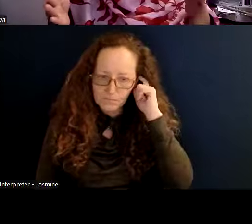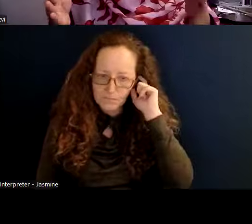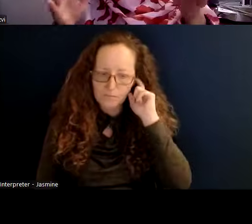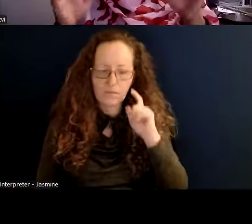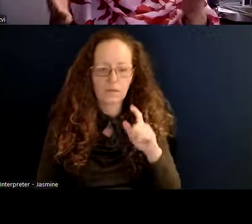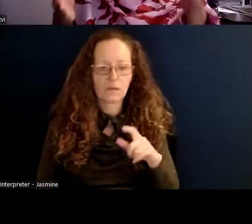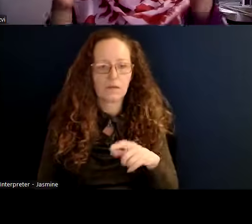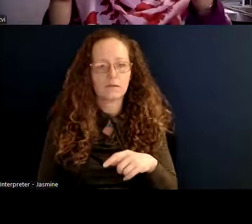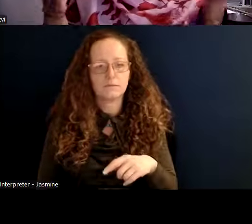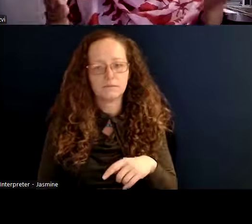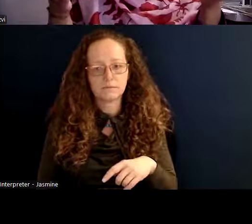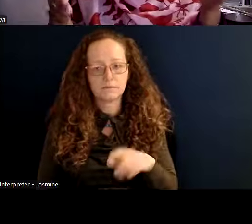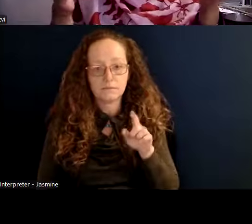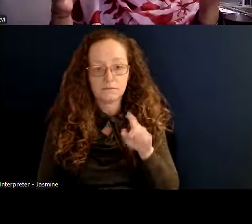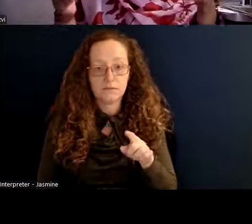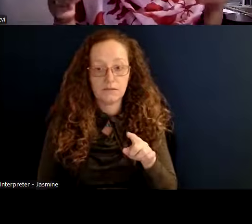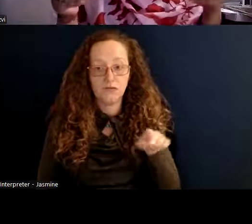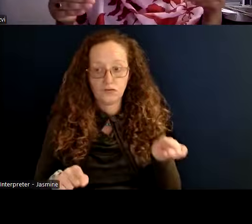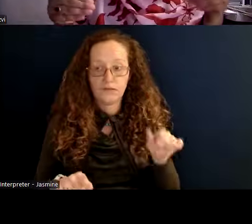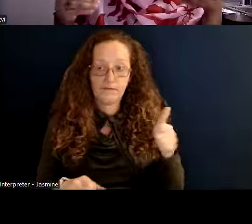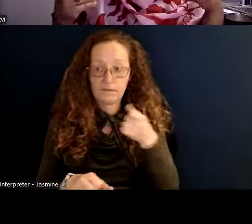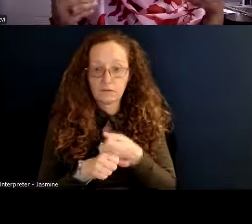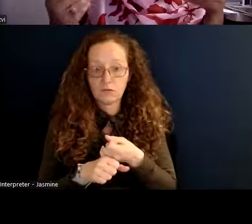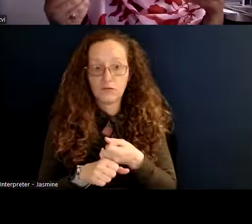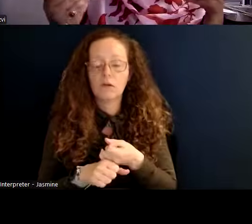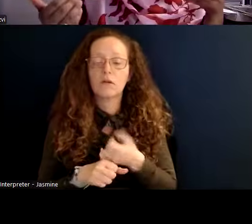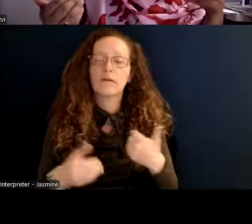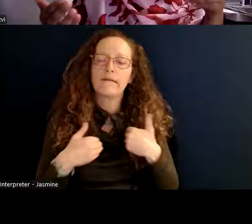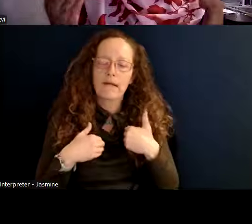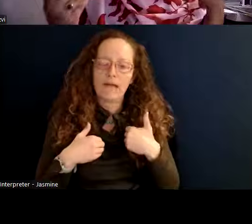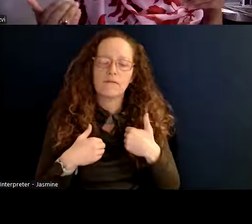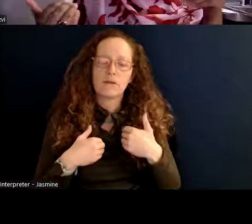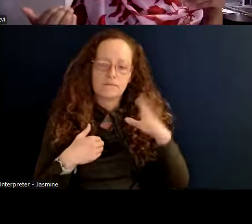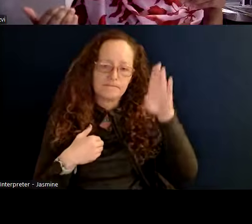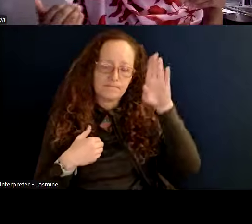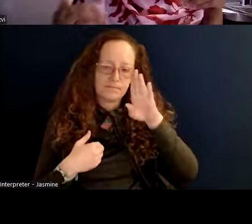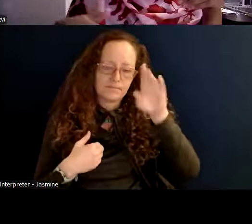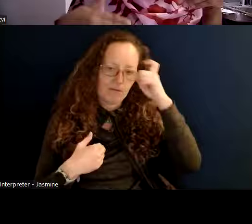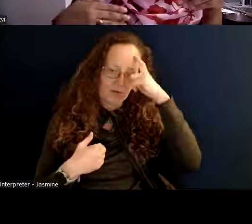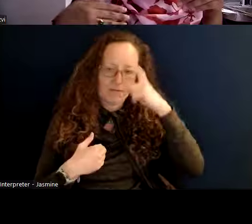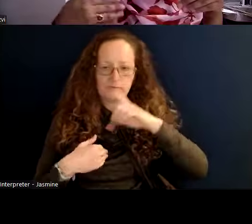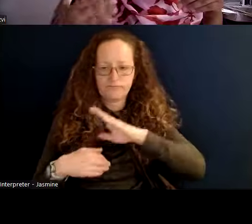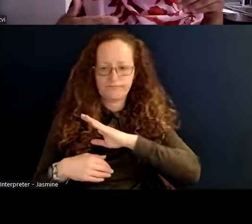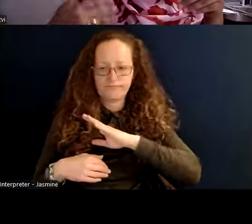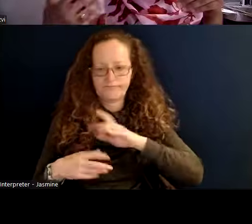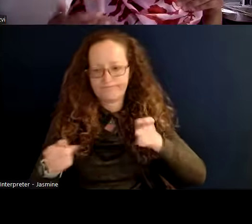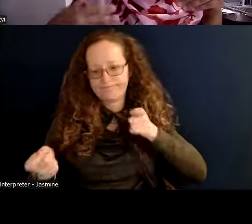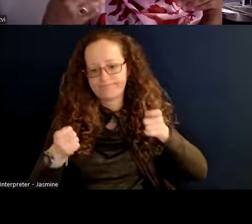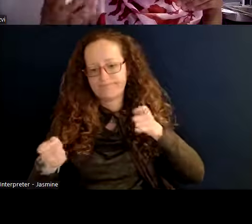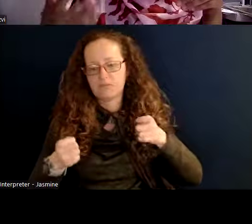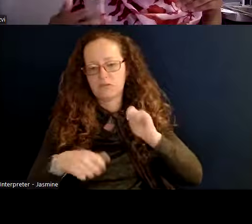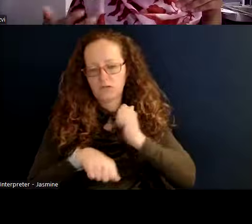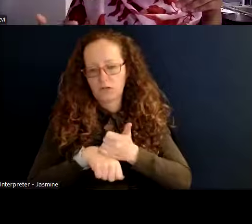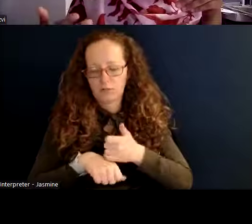it, in this decade, it holds within it a bureaucratic infrastructure that put into place through which the